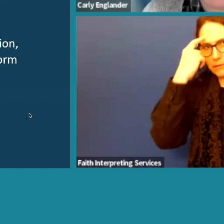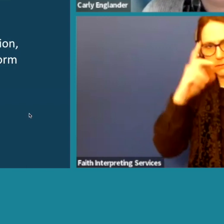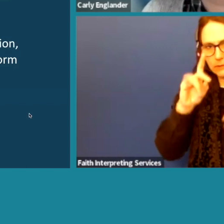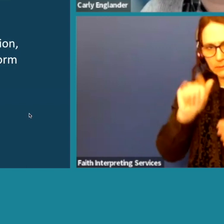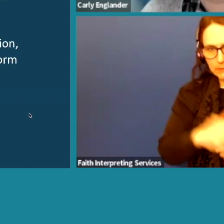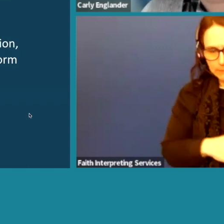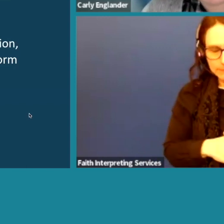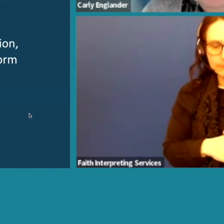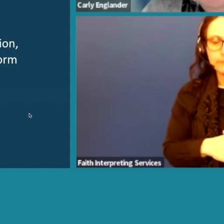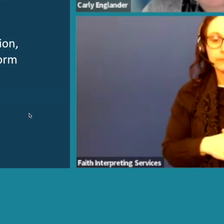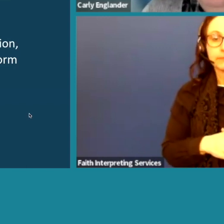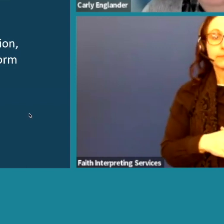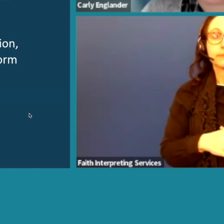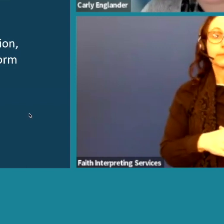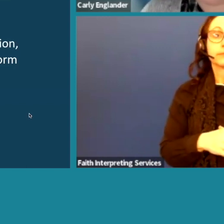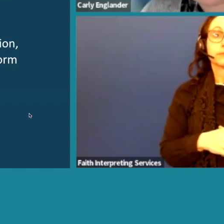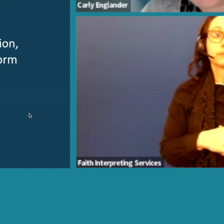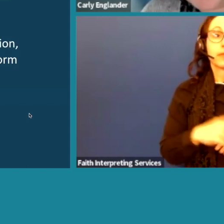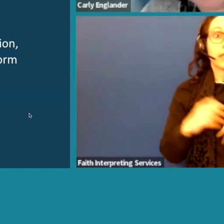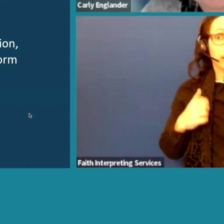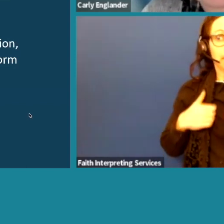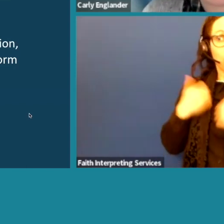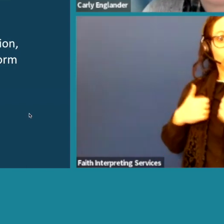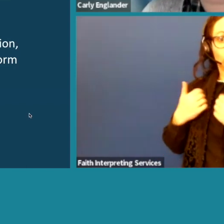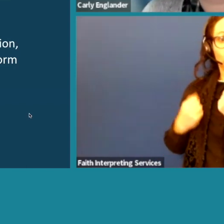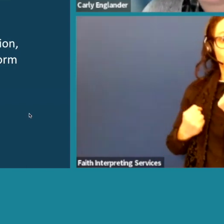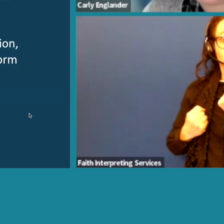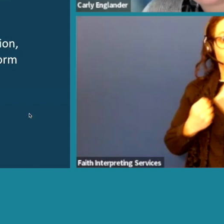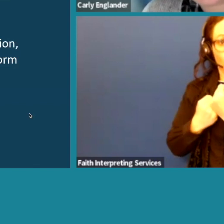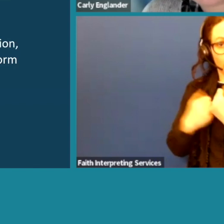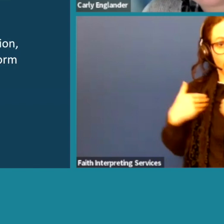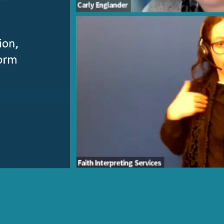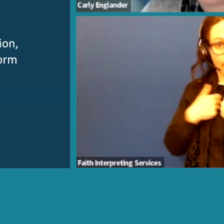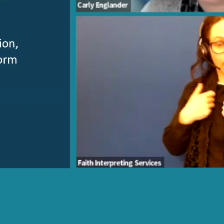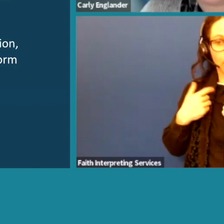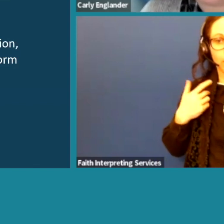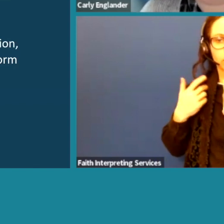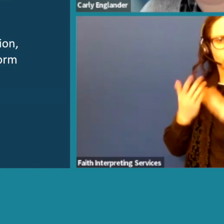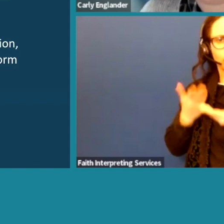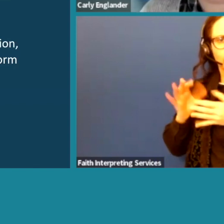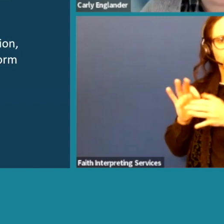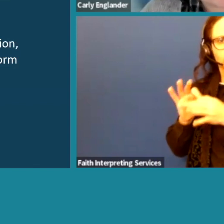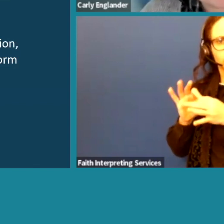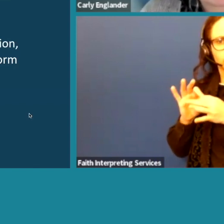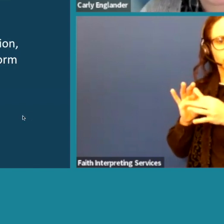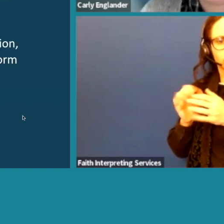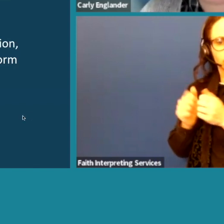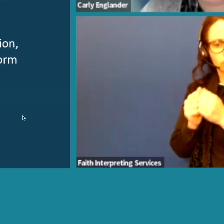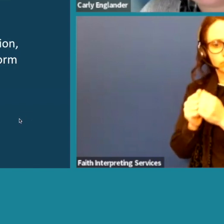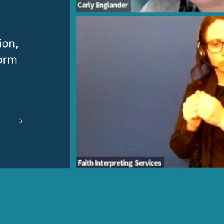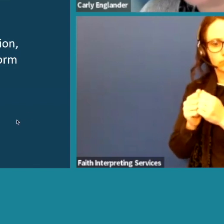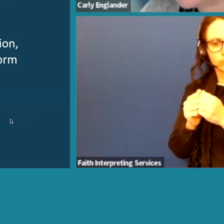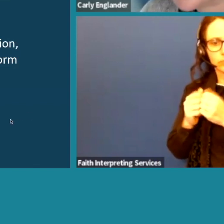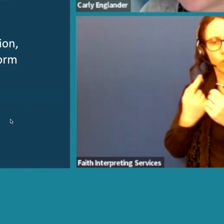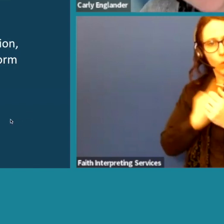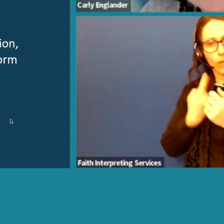disability. In contrast, an emotional support animal provides companionship, relieves loneliness,